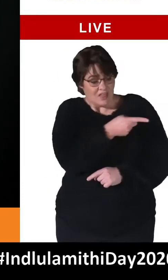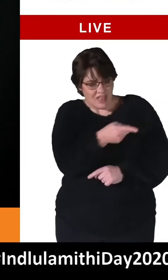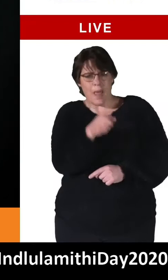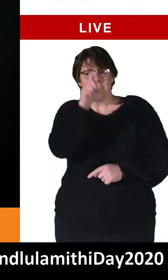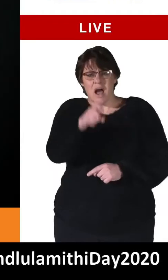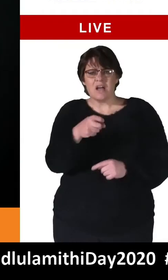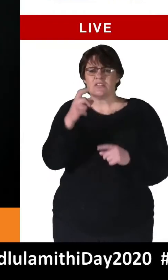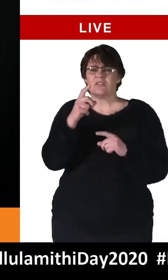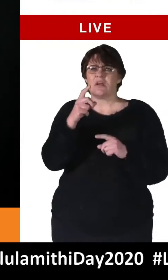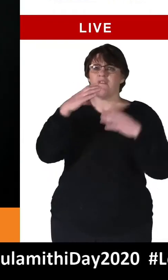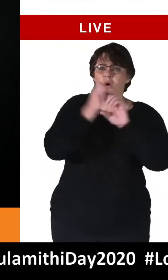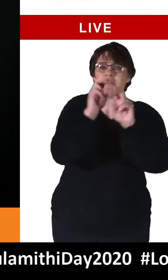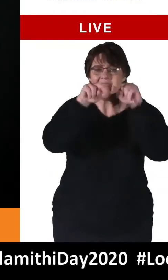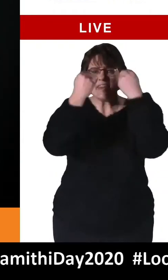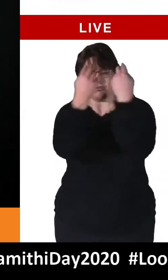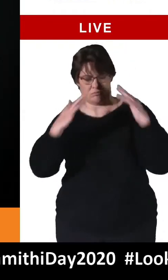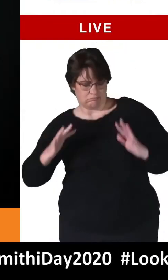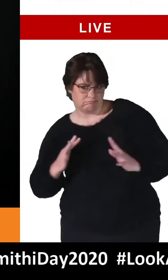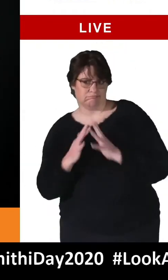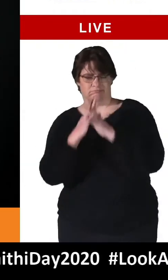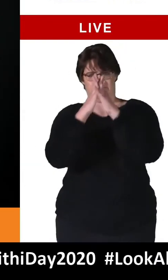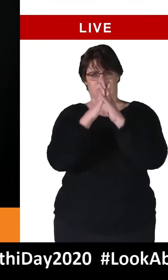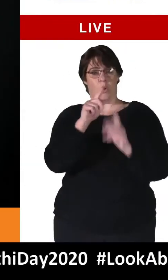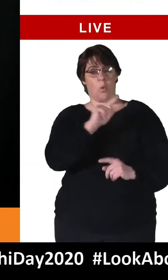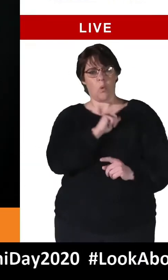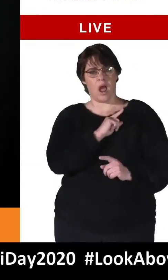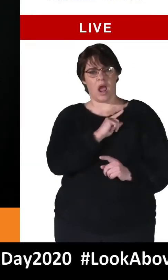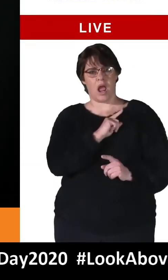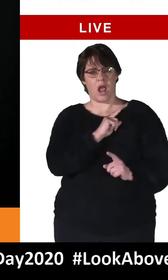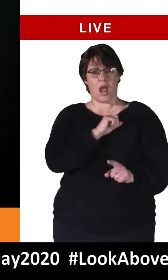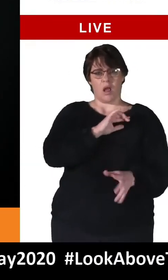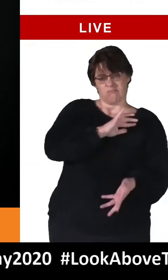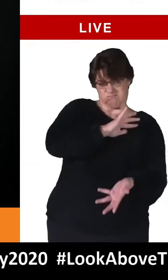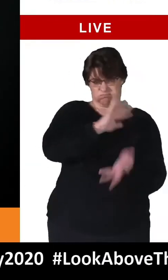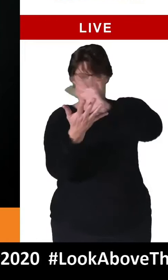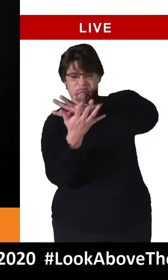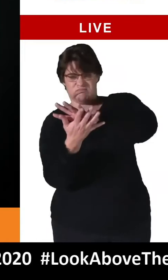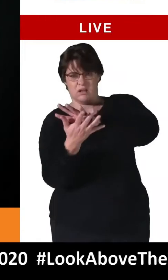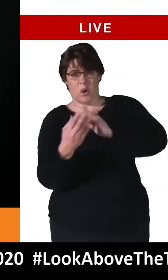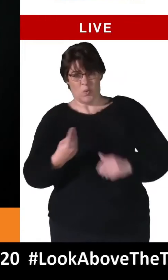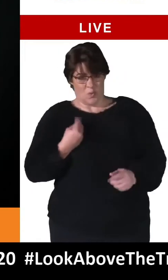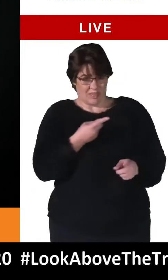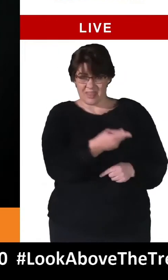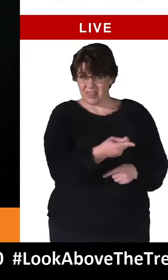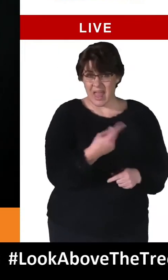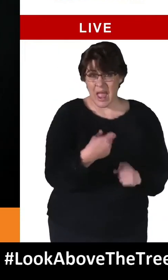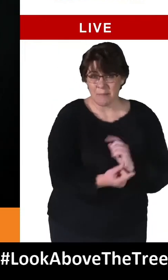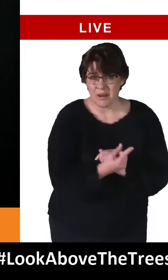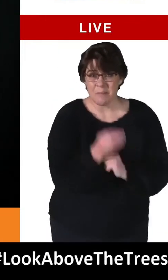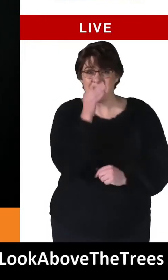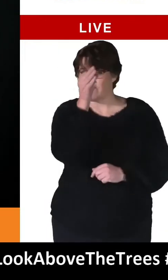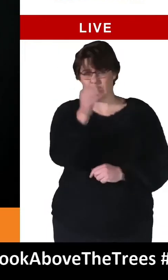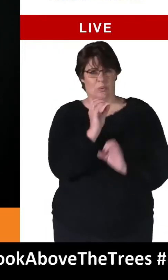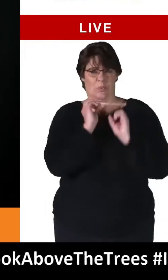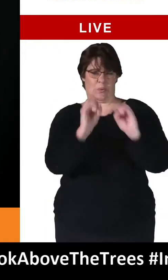focus on national cohesion, because if they start going disarray, this generation of young people, then we have no